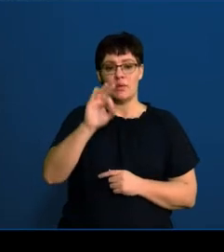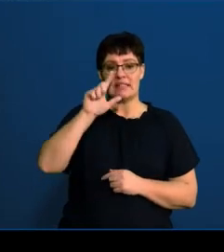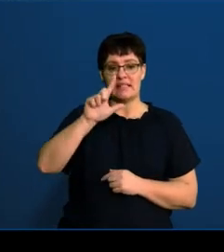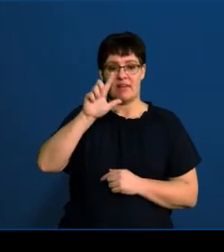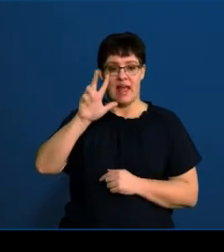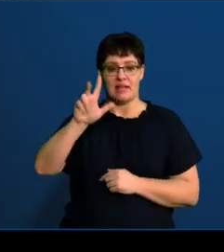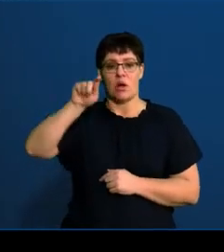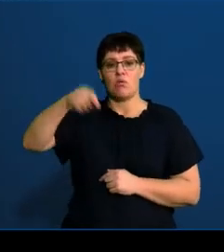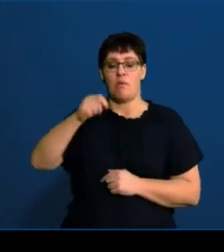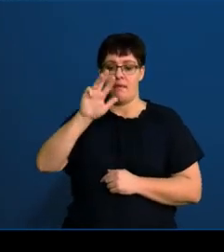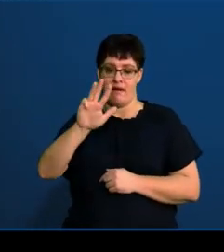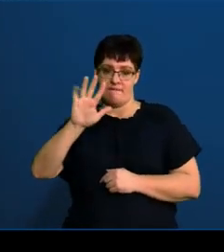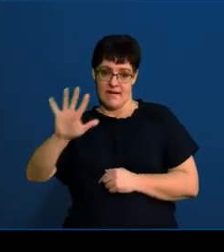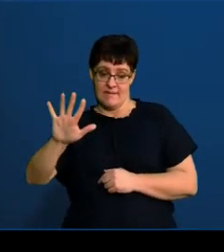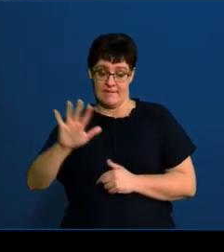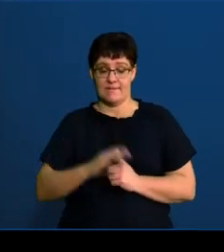378,95.